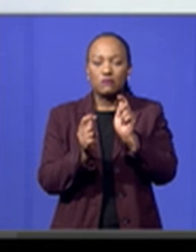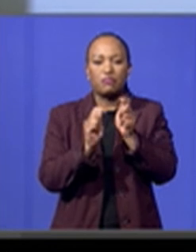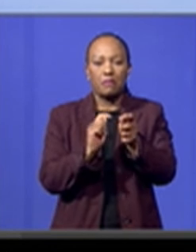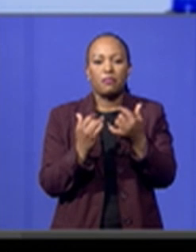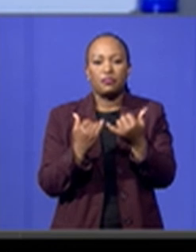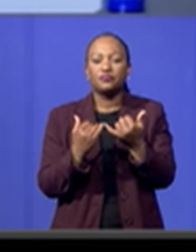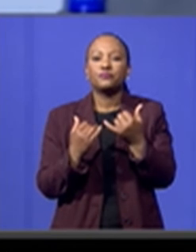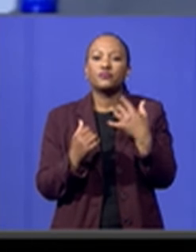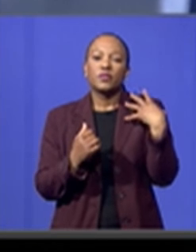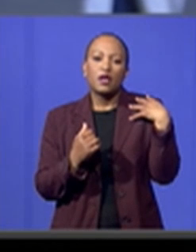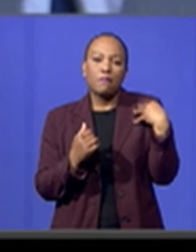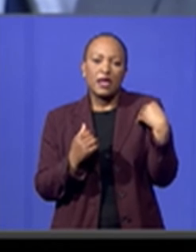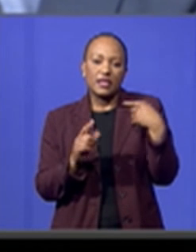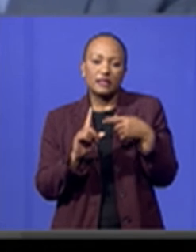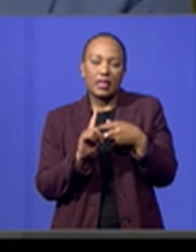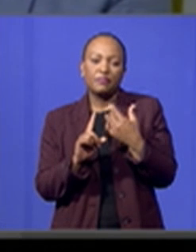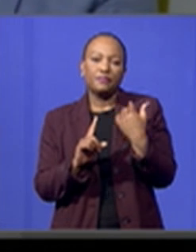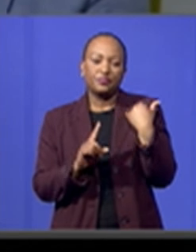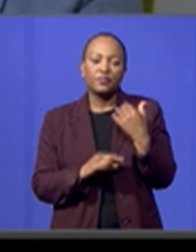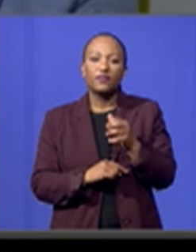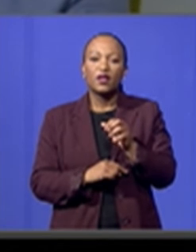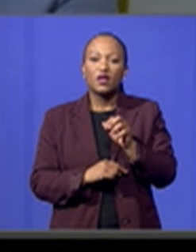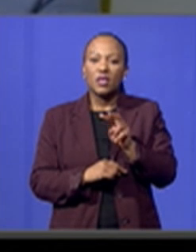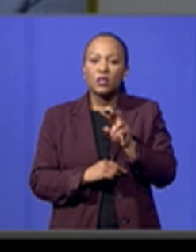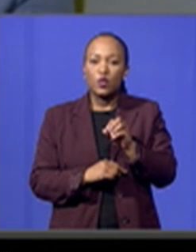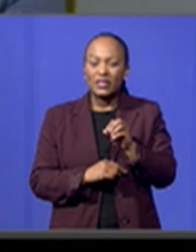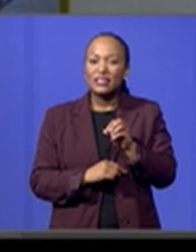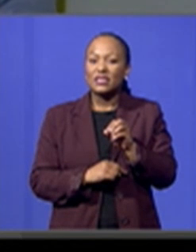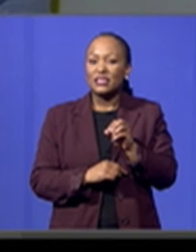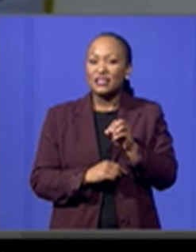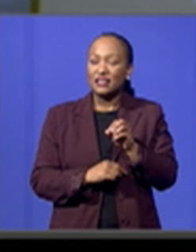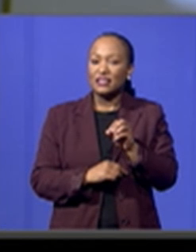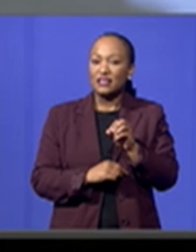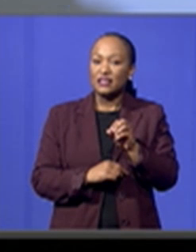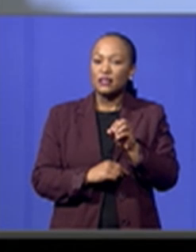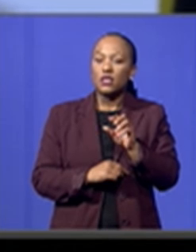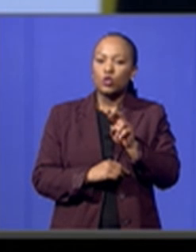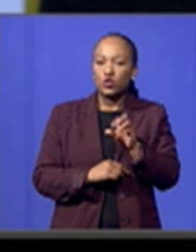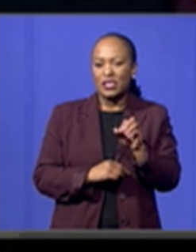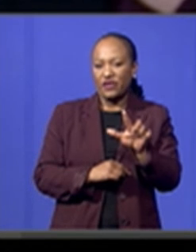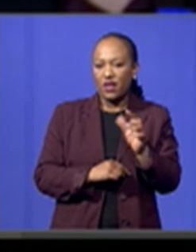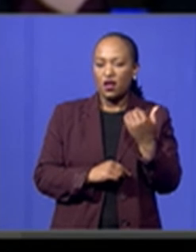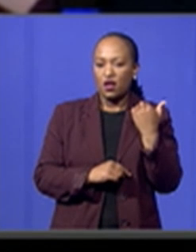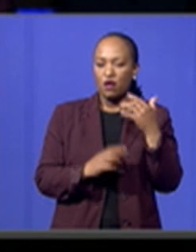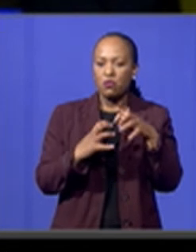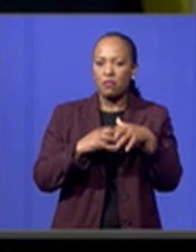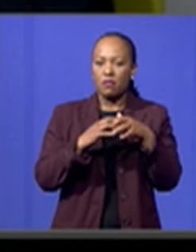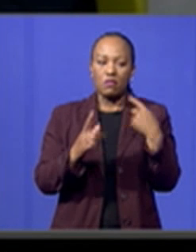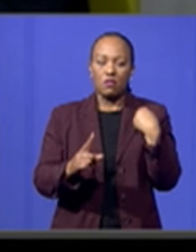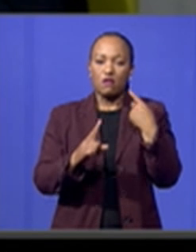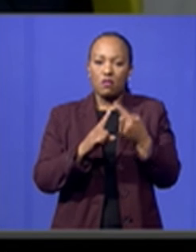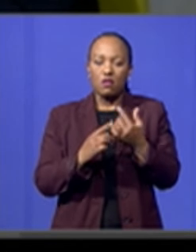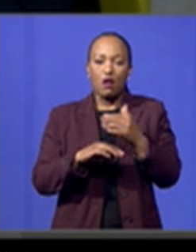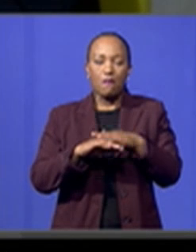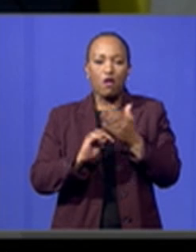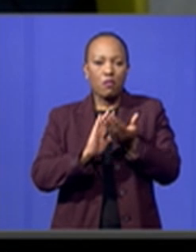e sale ka ngwaga wa 2007 fa melawana eno e neetsengwa tirisong tlhwatlhwa ya motlakase e oketsegile ka